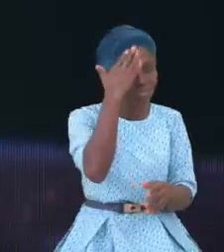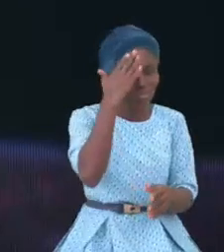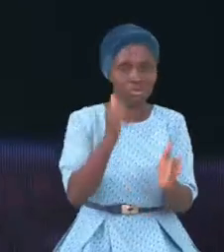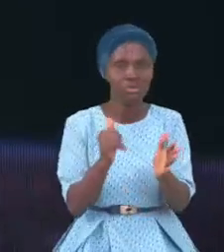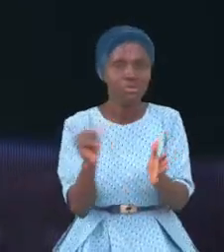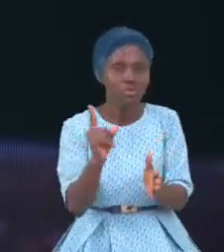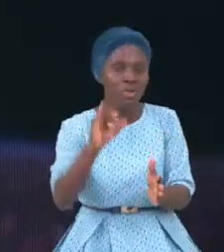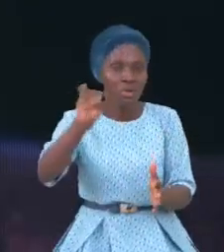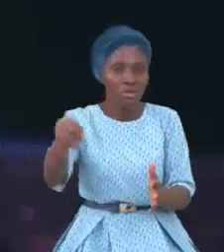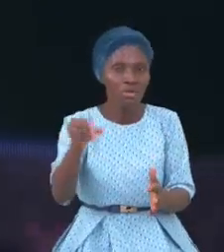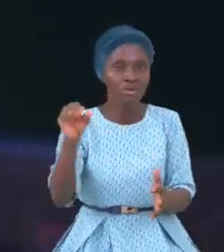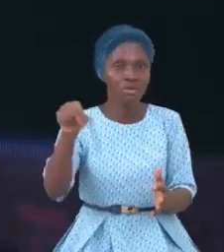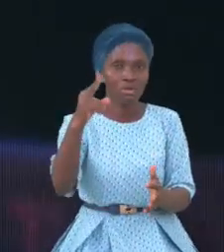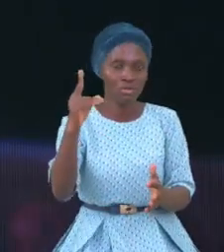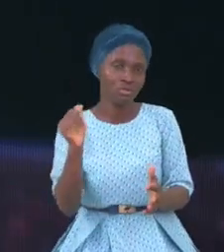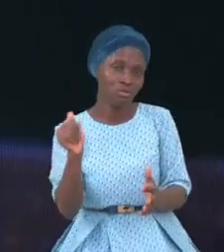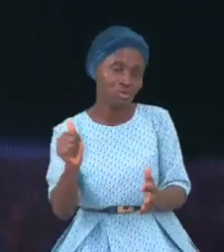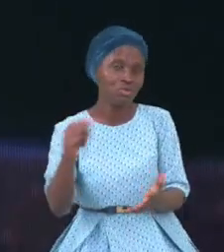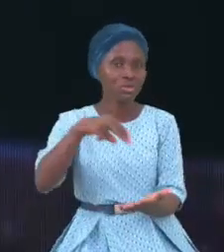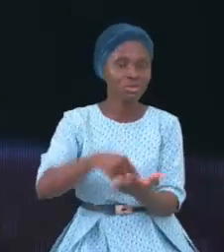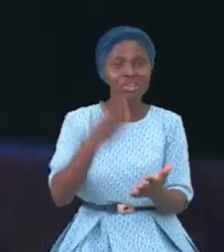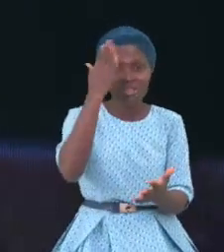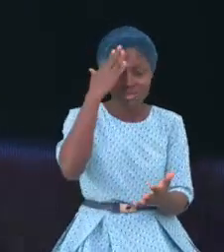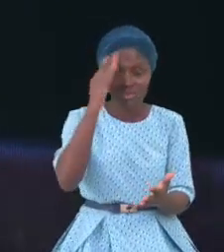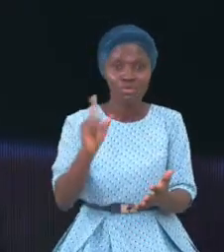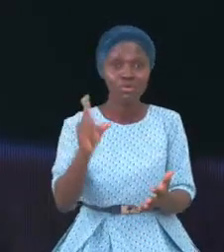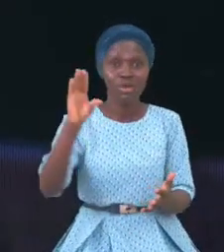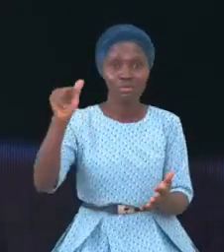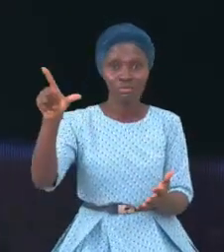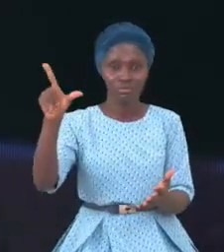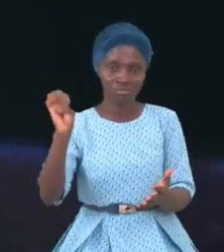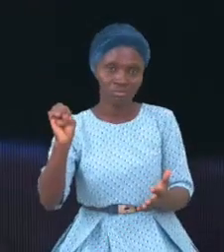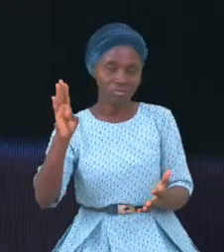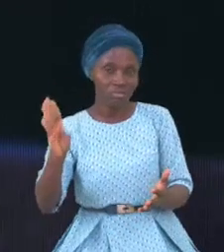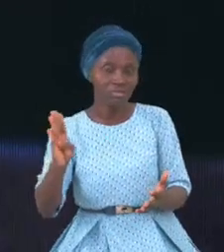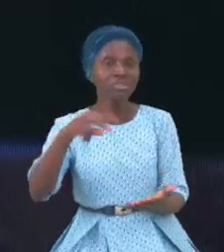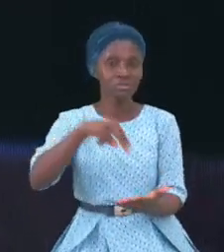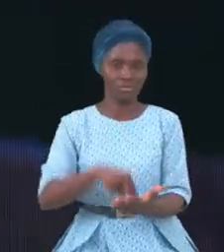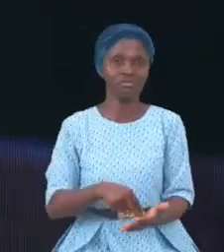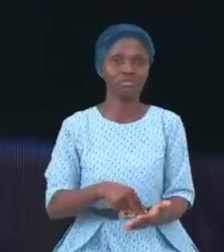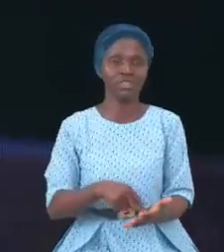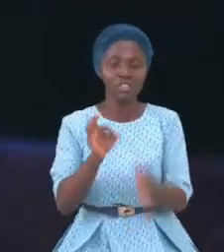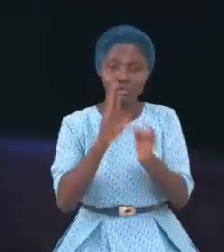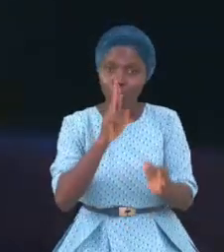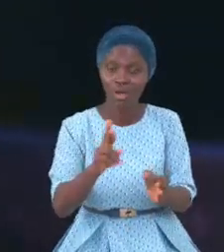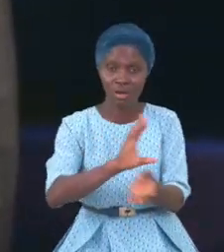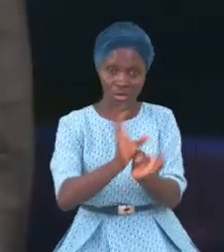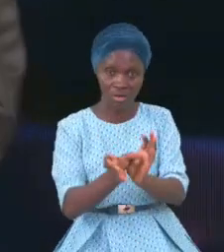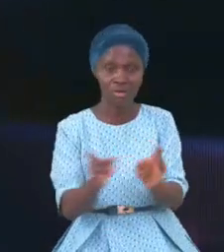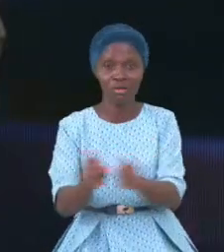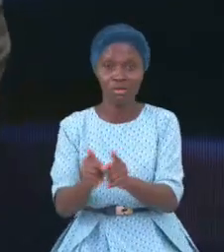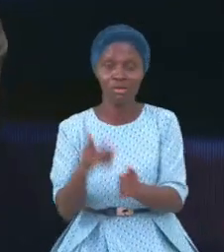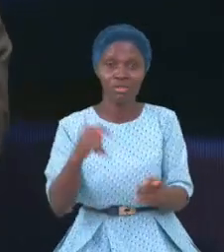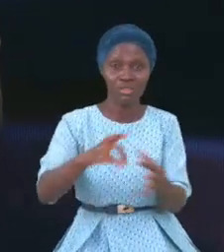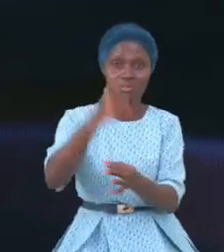They knew where Caleb stood. And if you are like that, you are converted, you are born again, you are a child of God, the Spirit of God